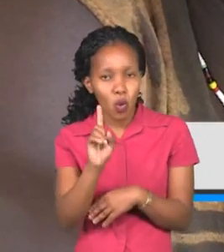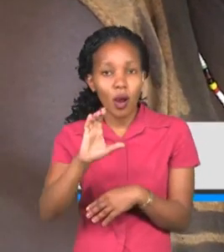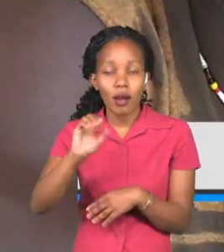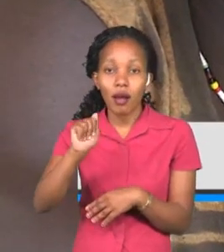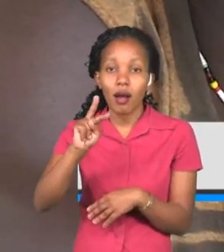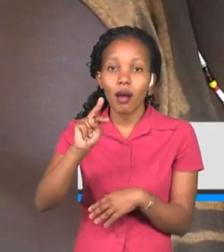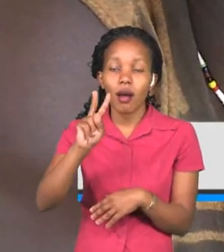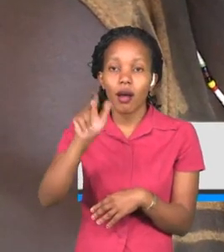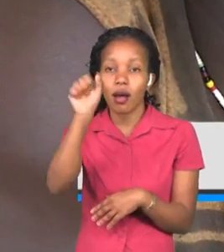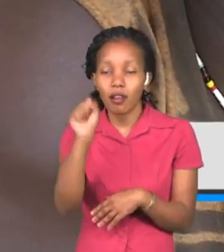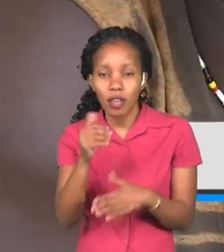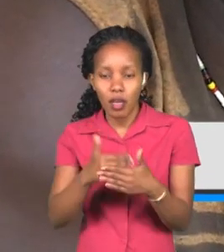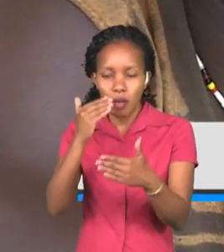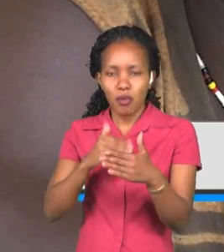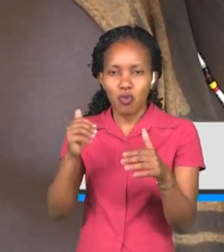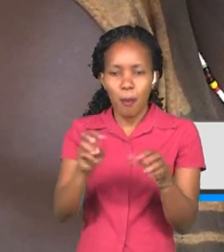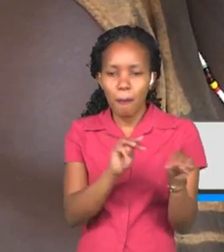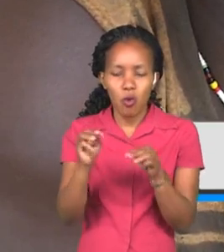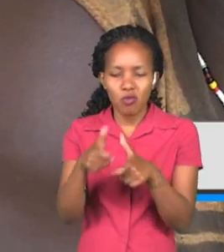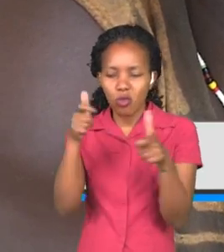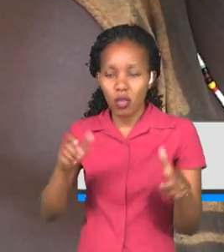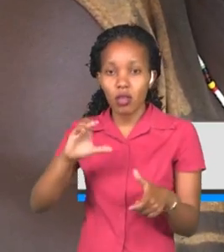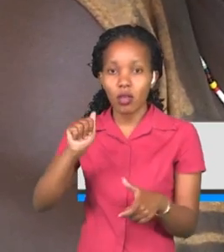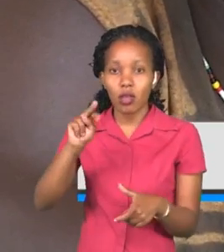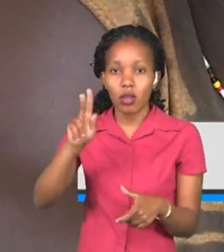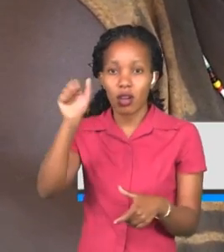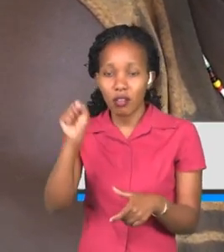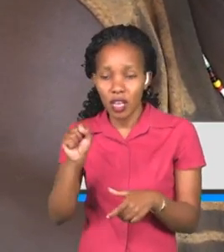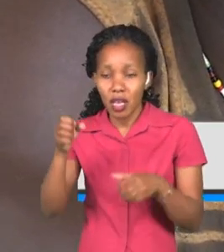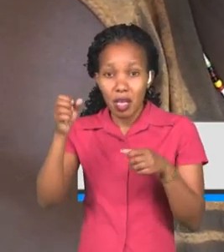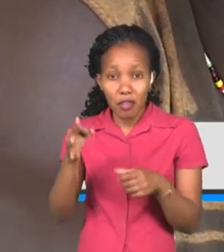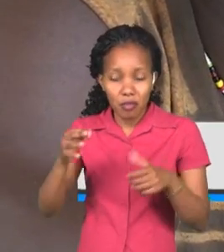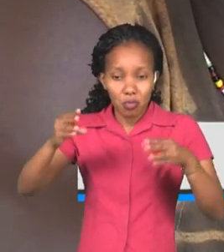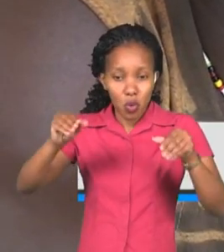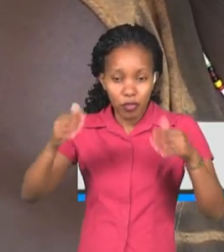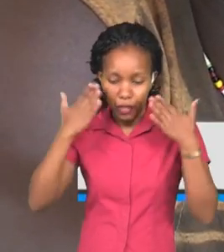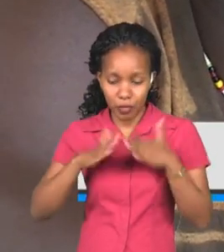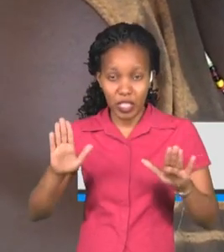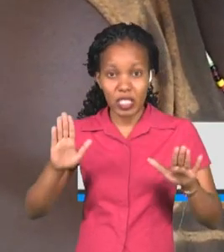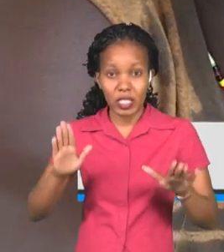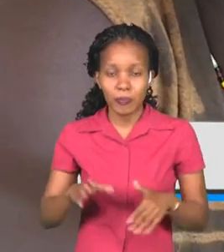canvases before moving on to large canvases once you are qualified.